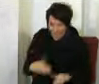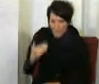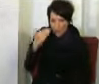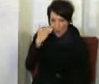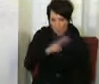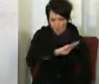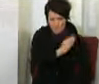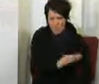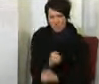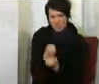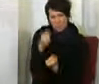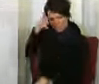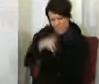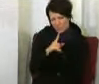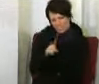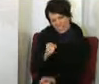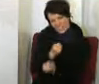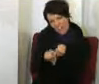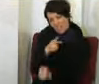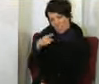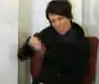powerful men and love them.